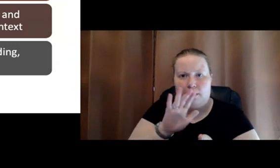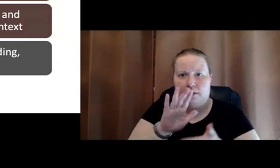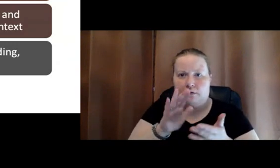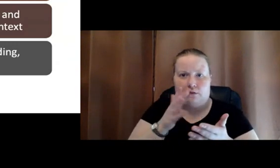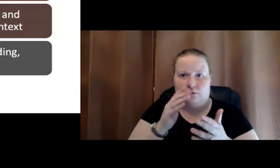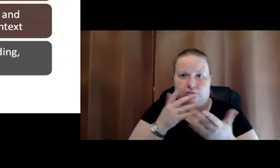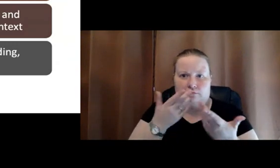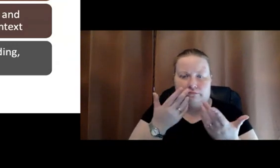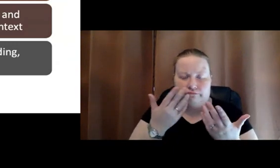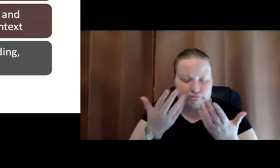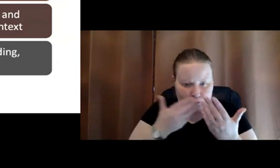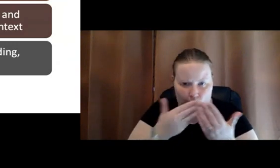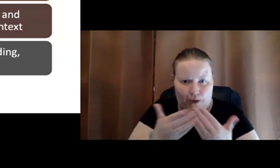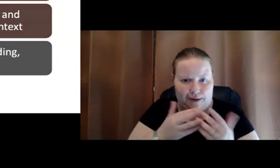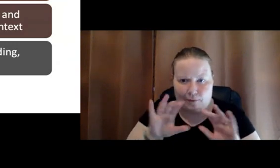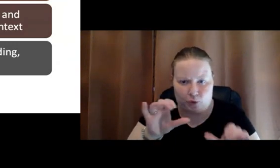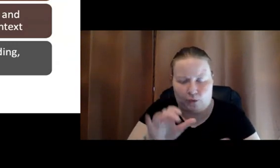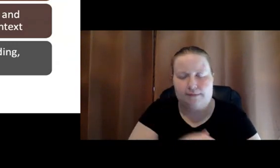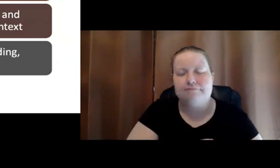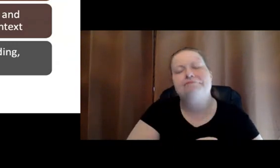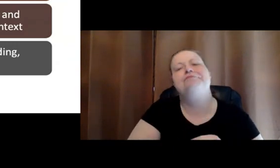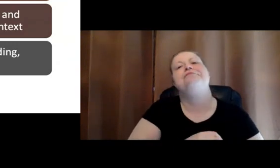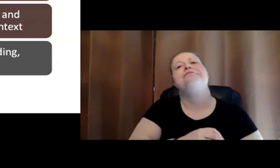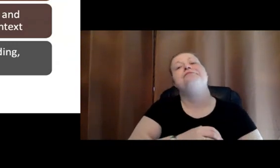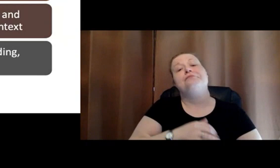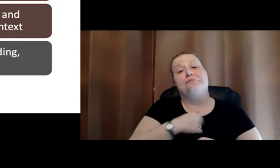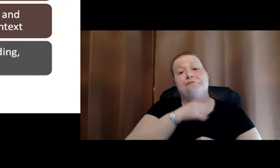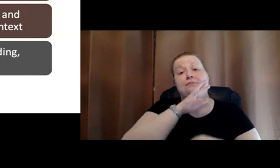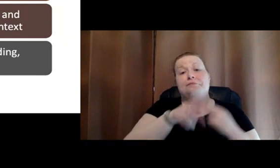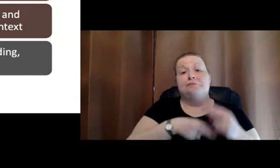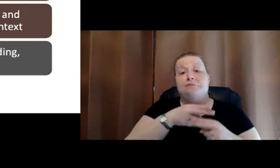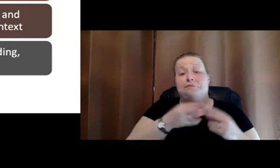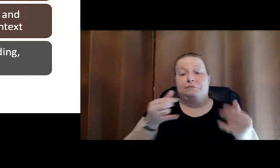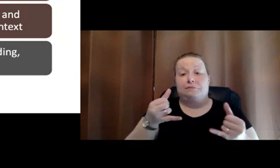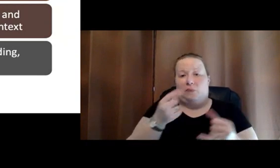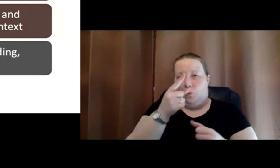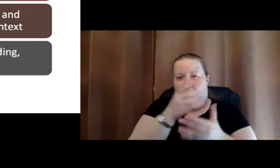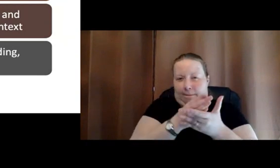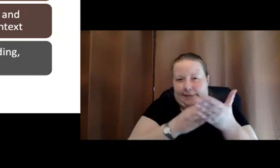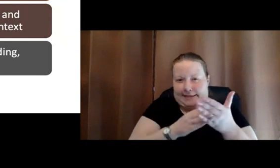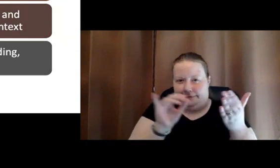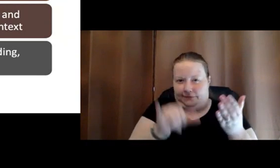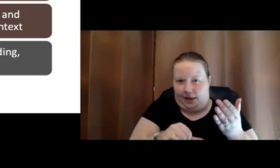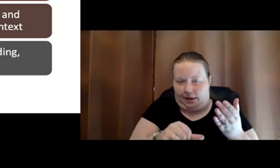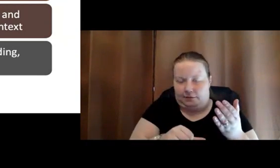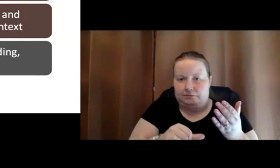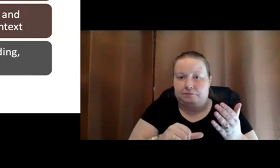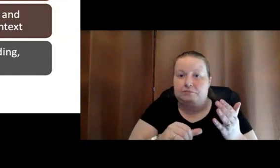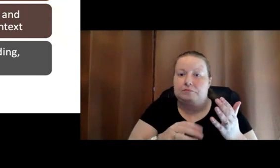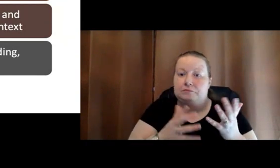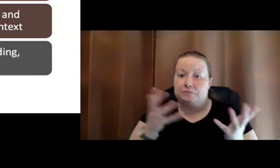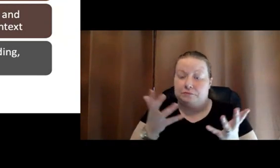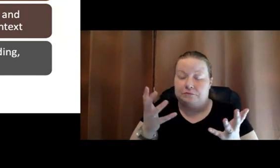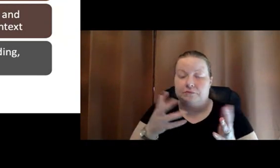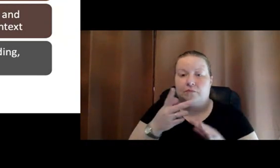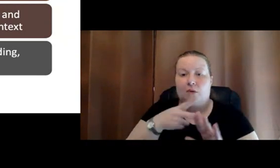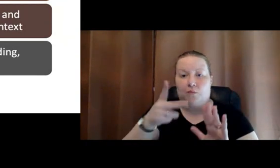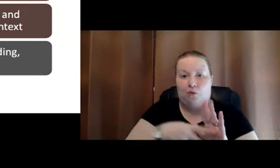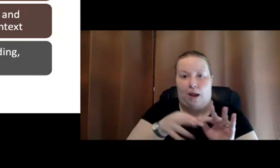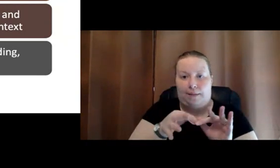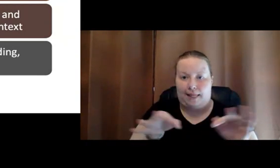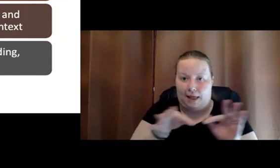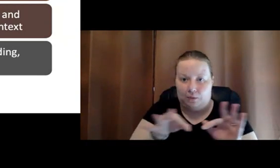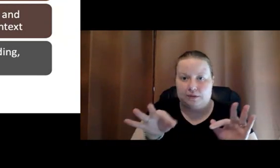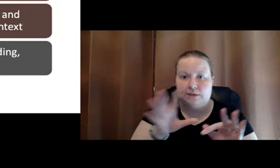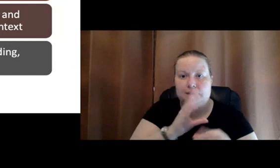doing. And what I'm going to be talking about today is really one piece of that, and that is the programming languages and the tools that